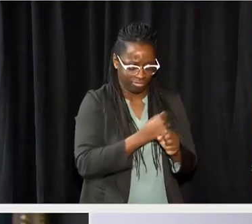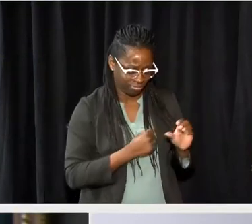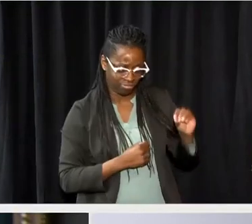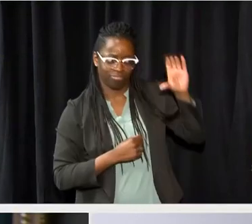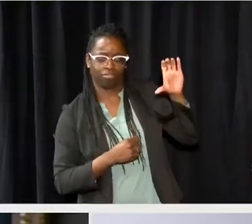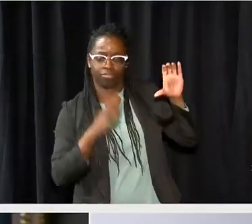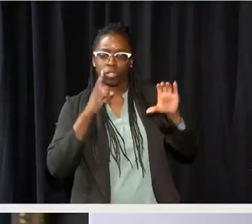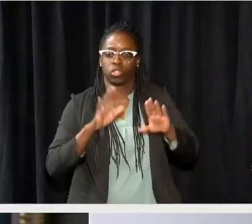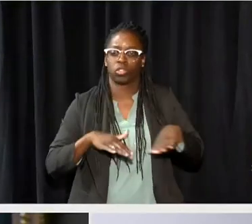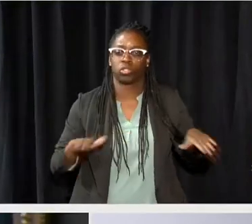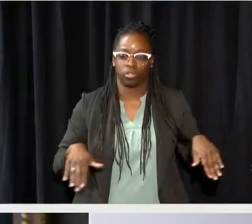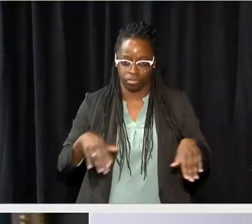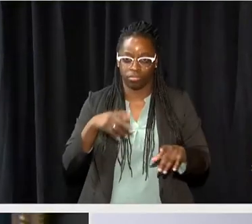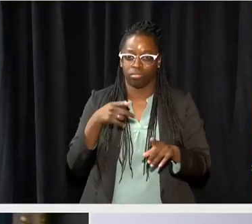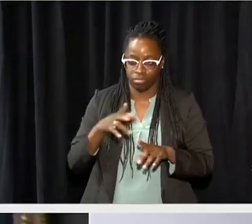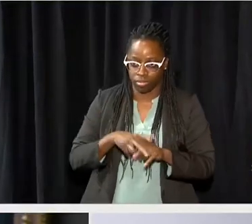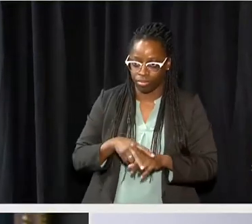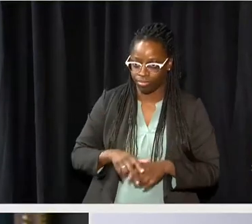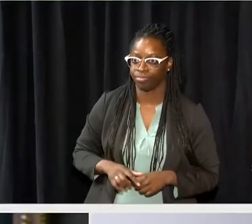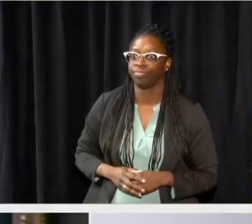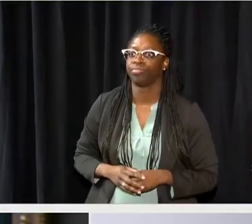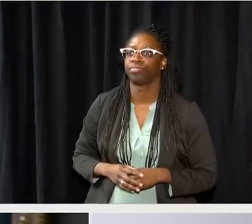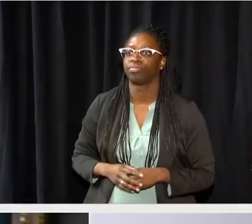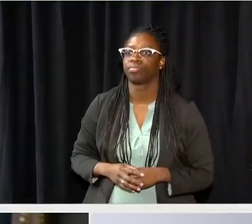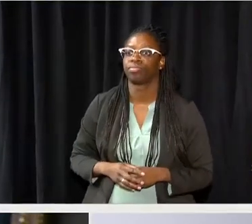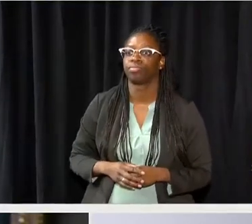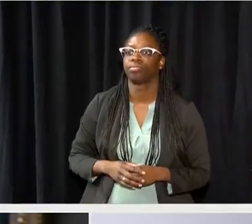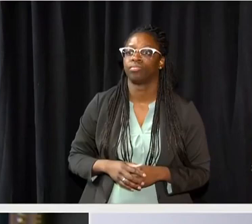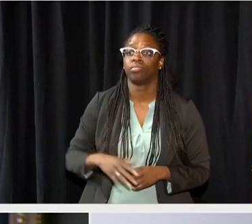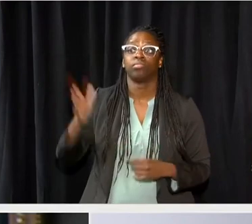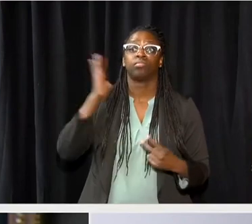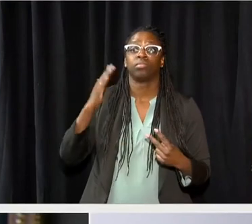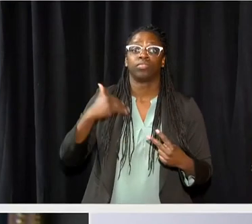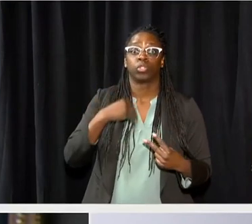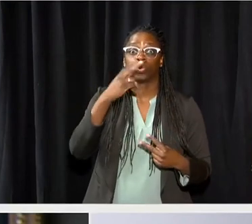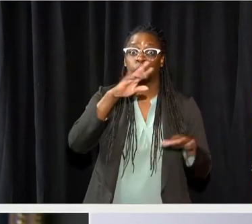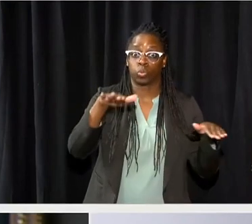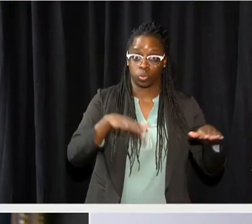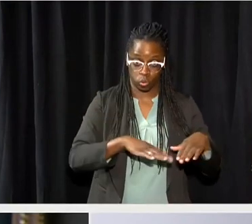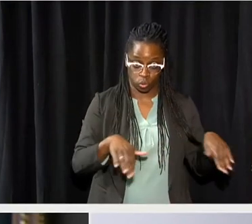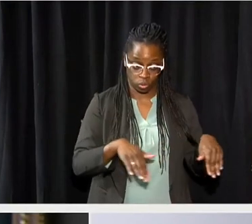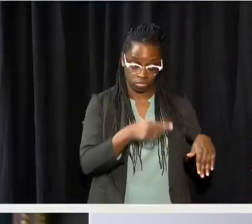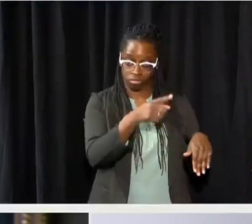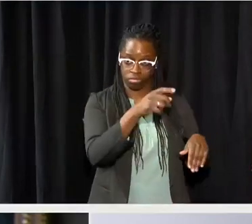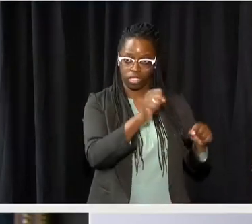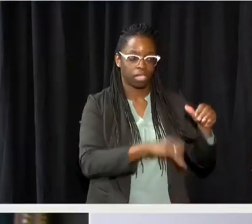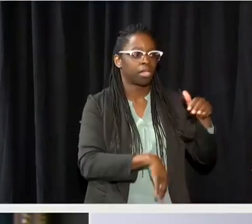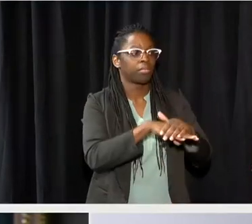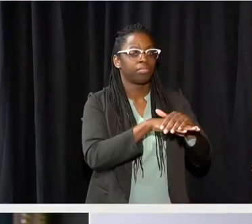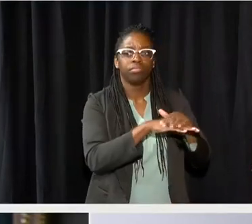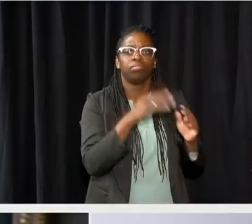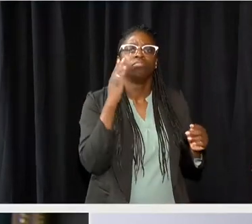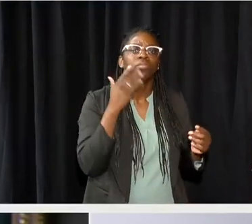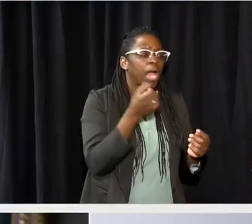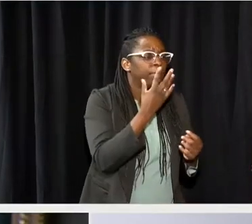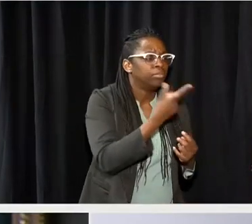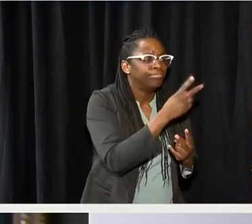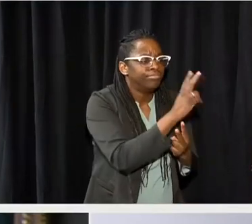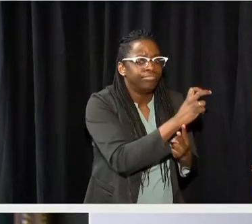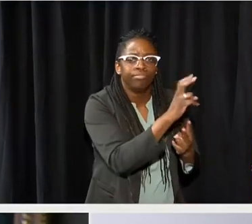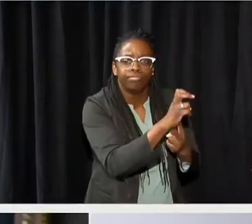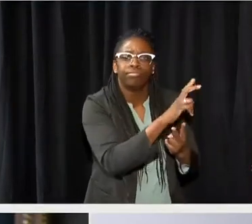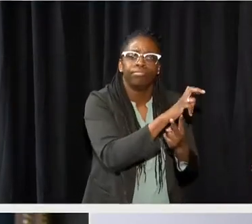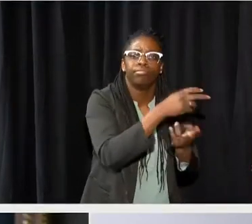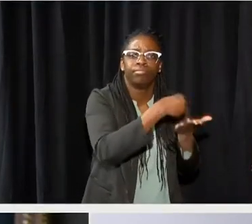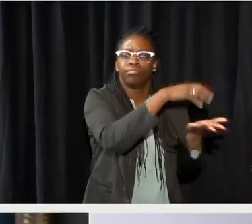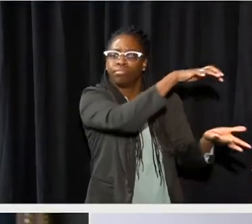someone like my mom, the extra $2,200 would have meant something. For every family with a child